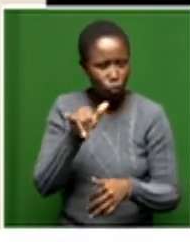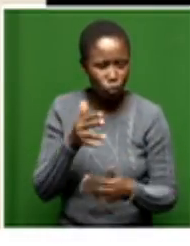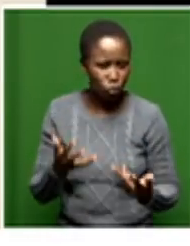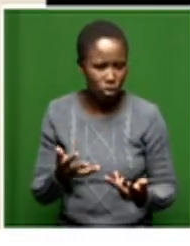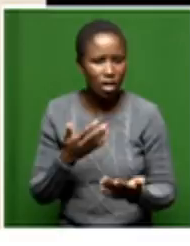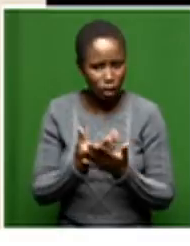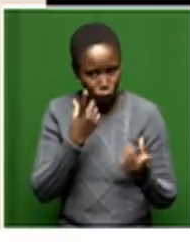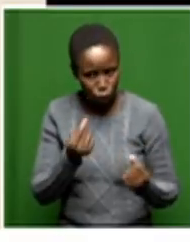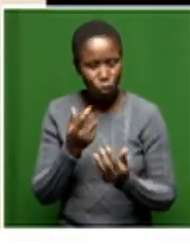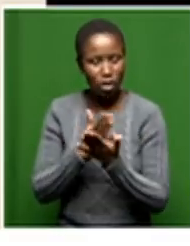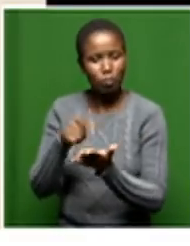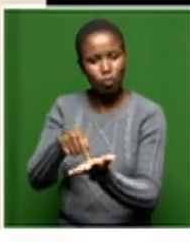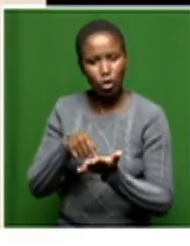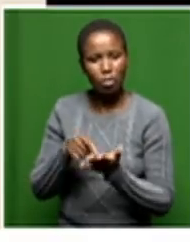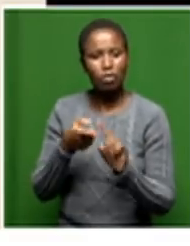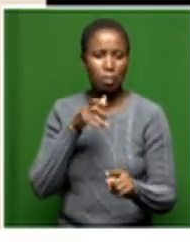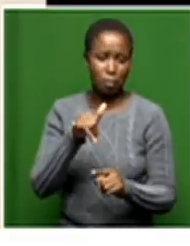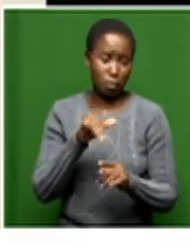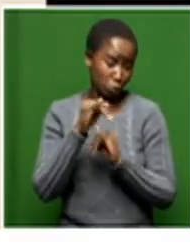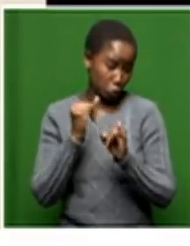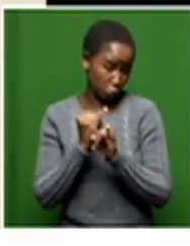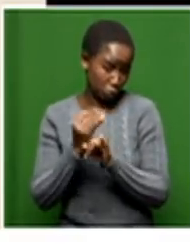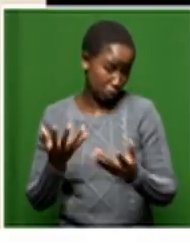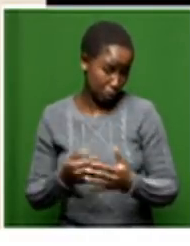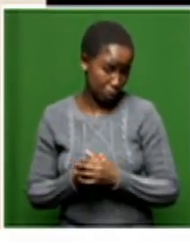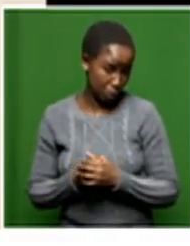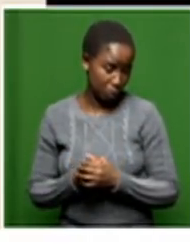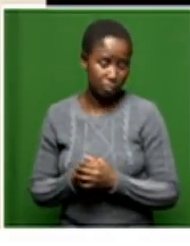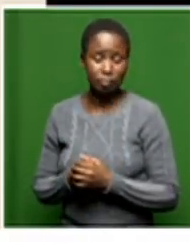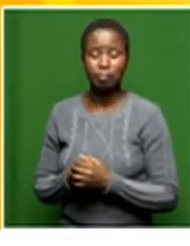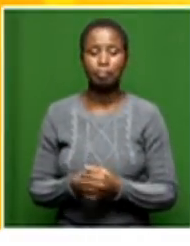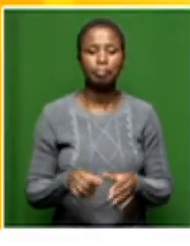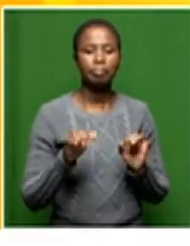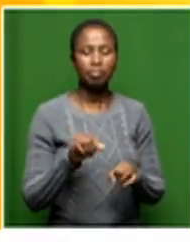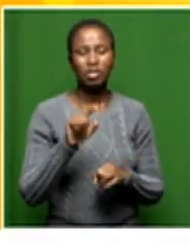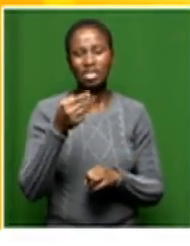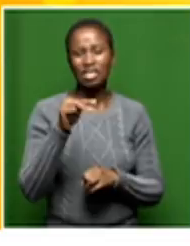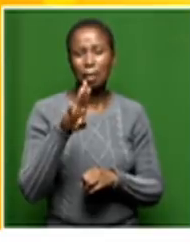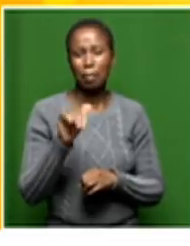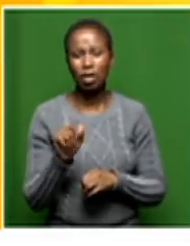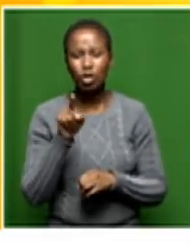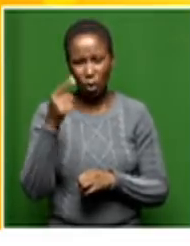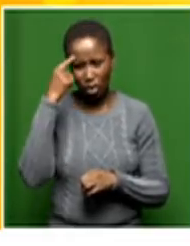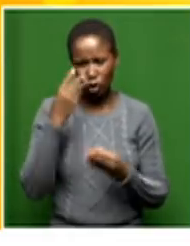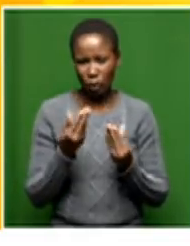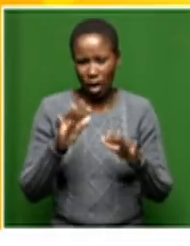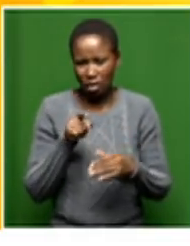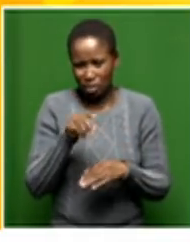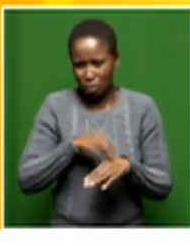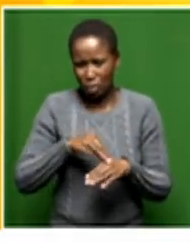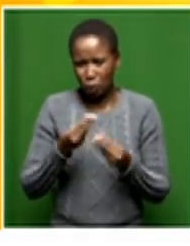the recommendations that come out of the institution itself? Themba Godi, what is the solution to that problem?